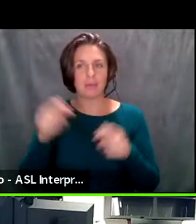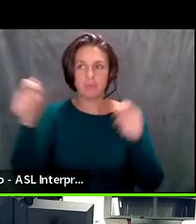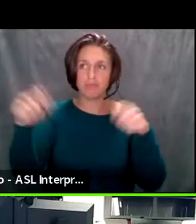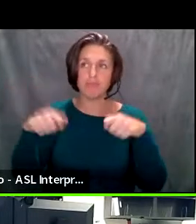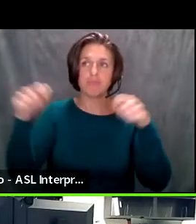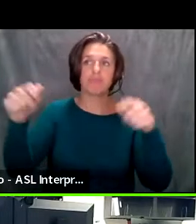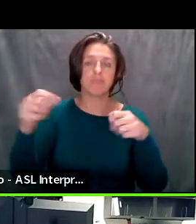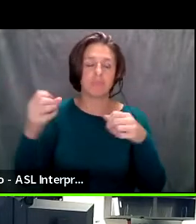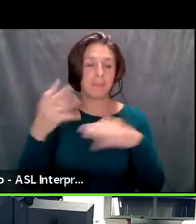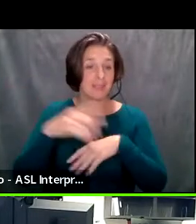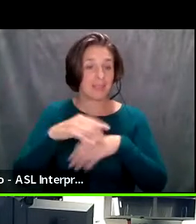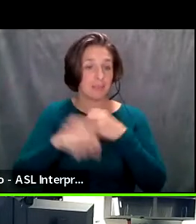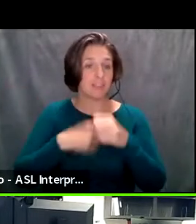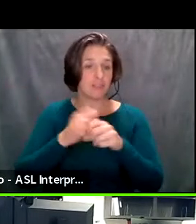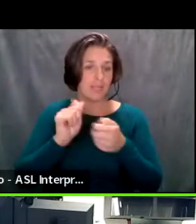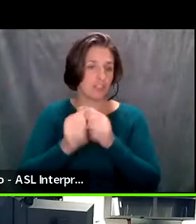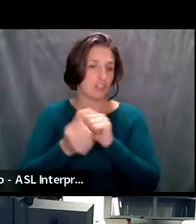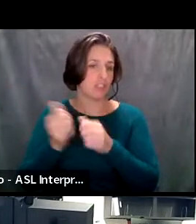change.